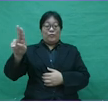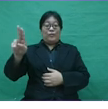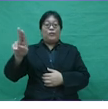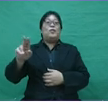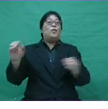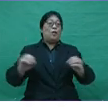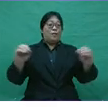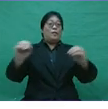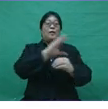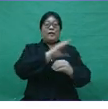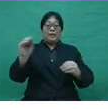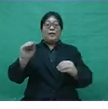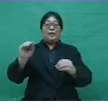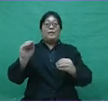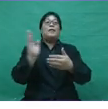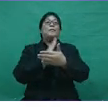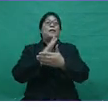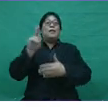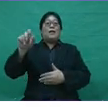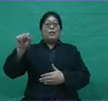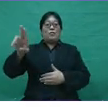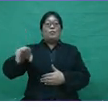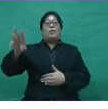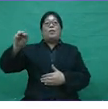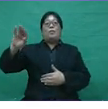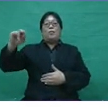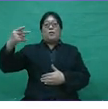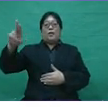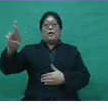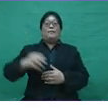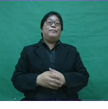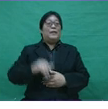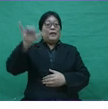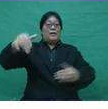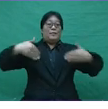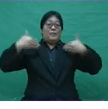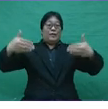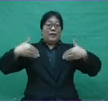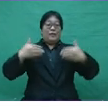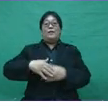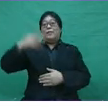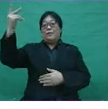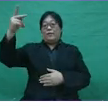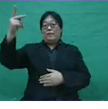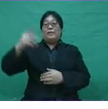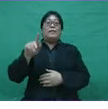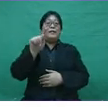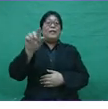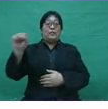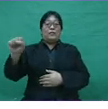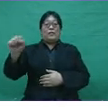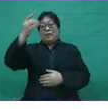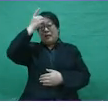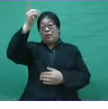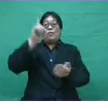Acting Secretary General, Ministry of Human Resources. Yang berbahagia Profesor Tan Sri Dato